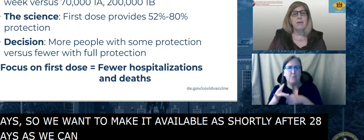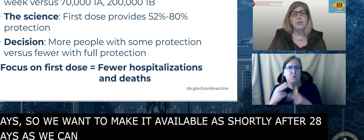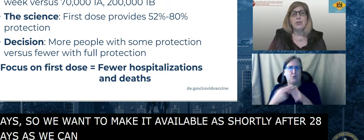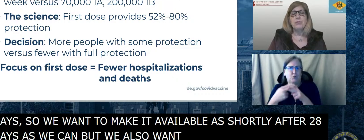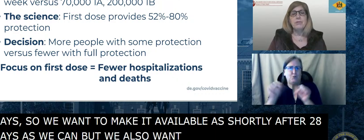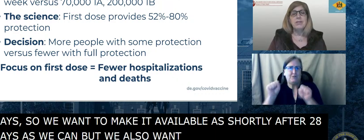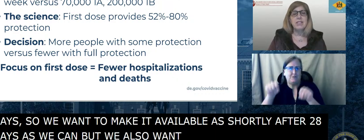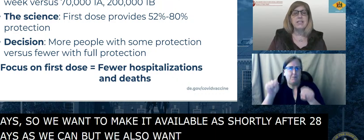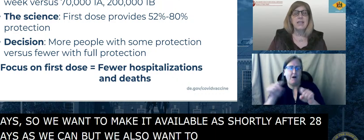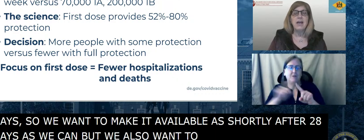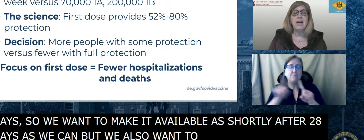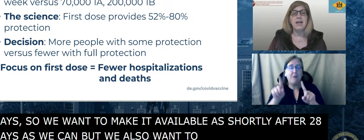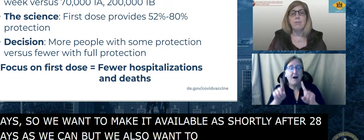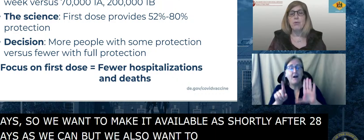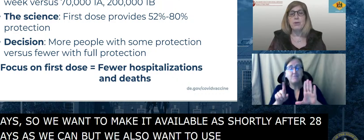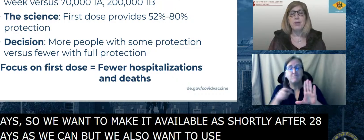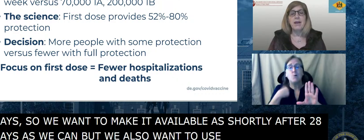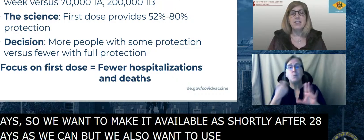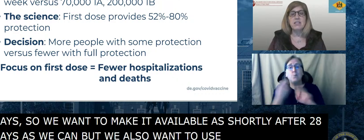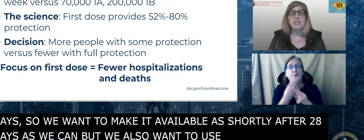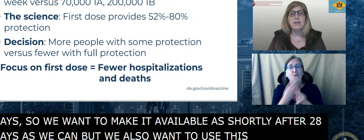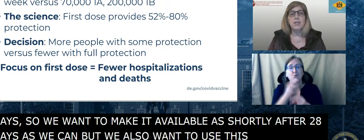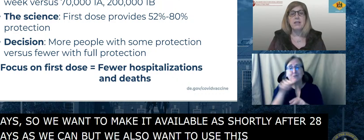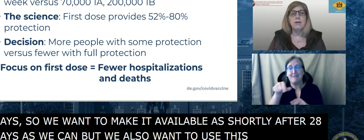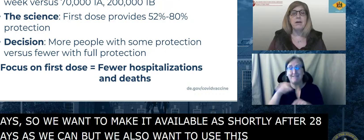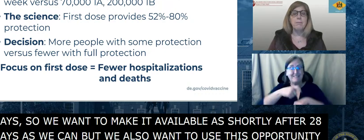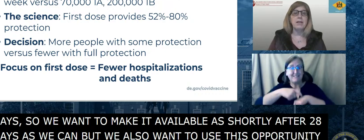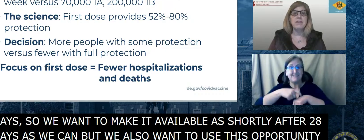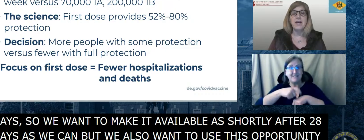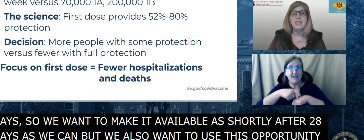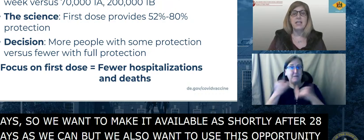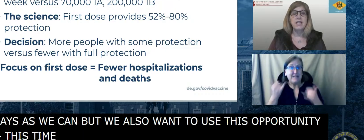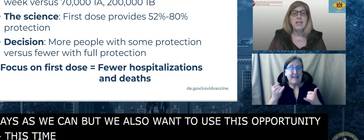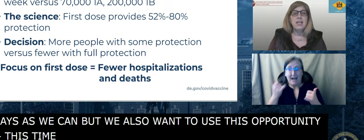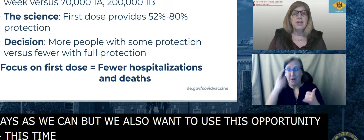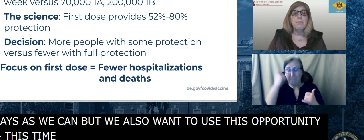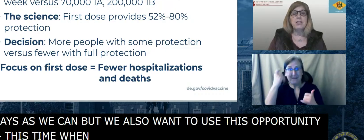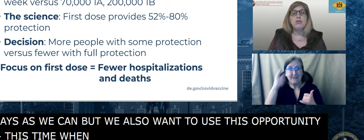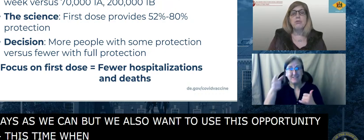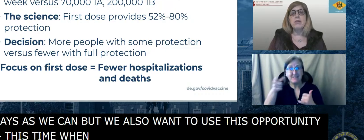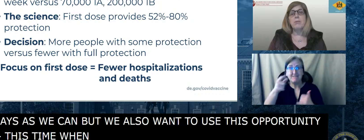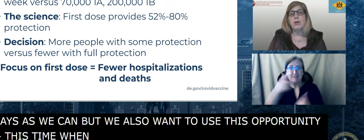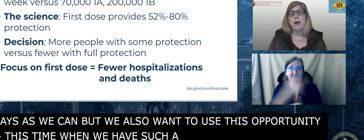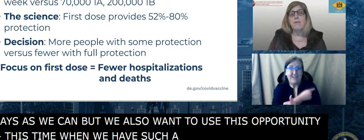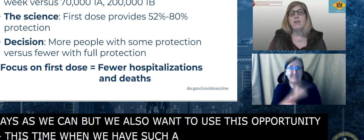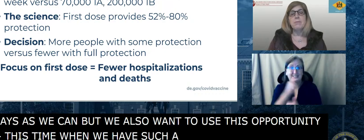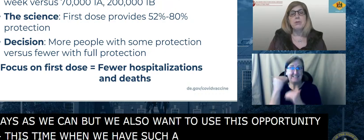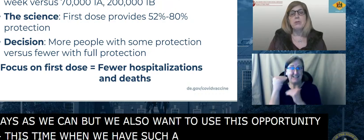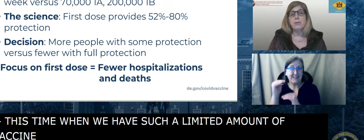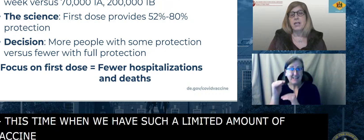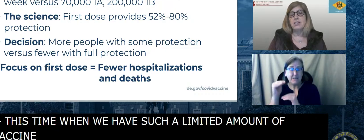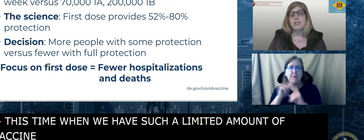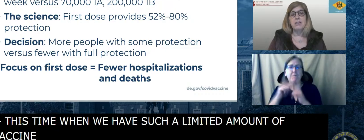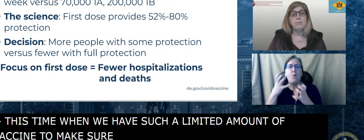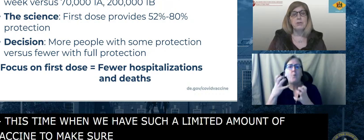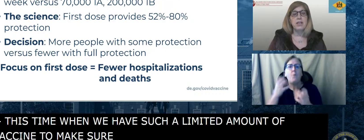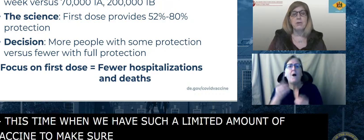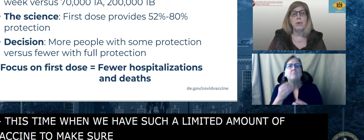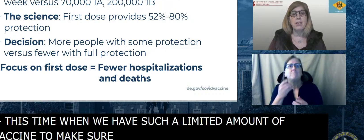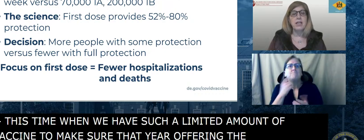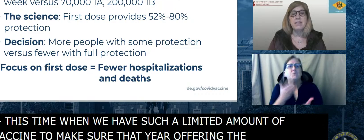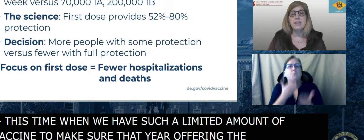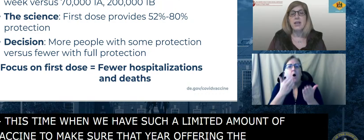this time when we have such a limited amount of vaccine to make sure that we're offering the most protection to the